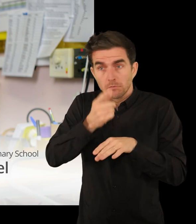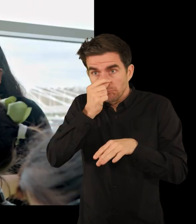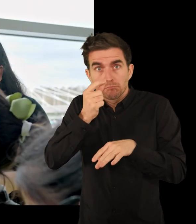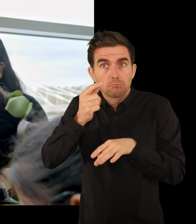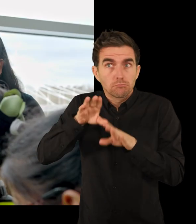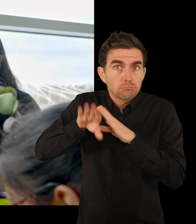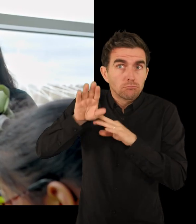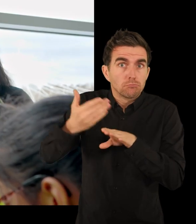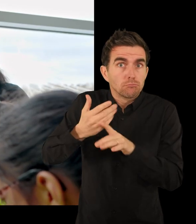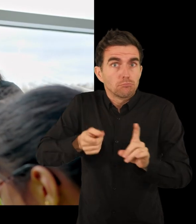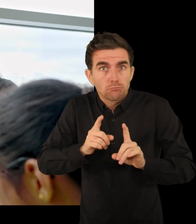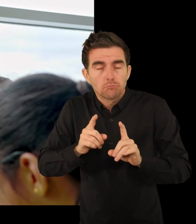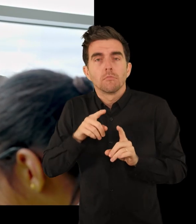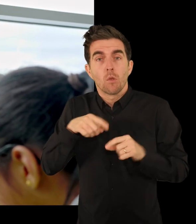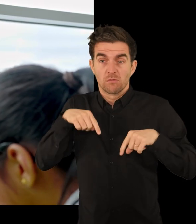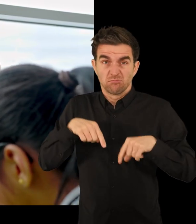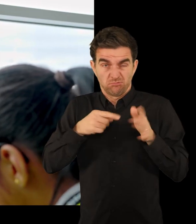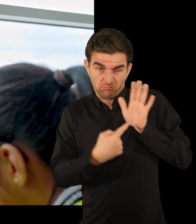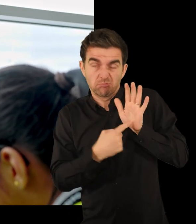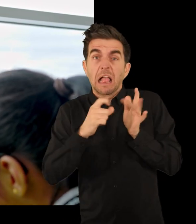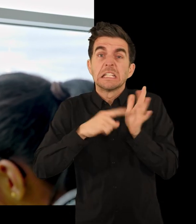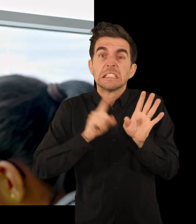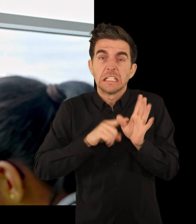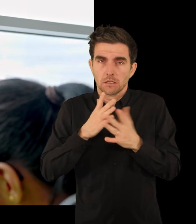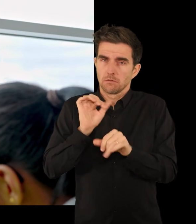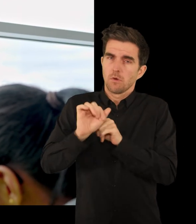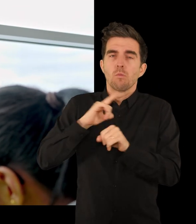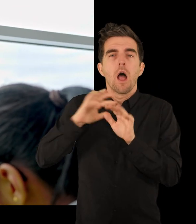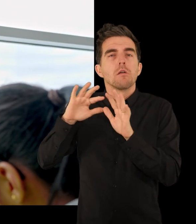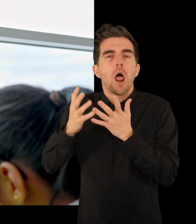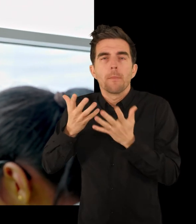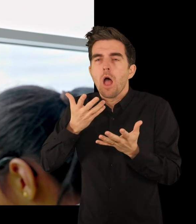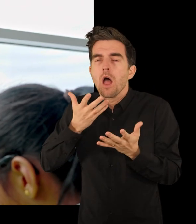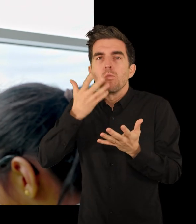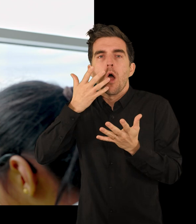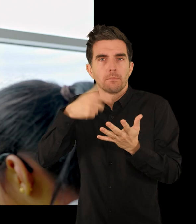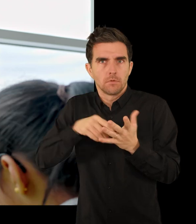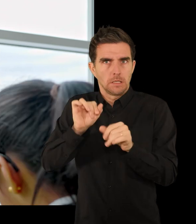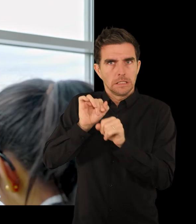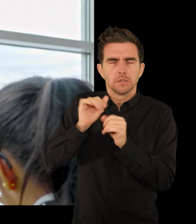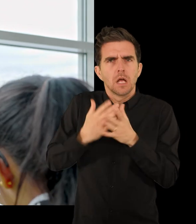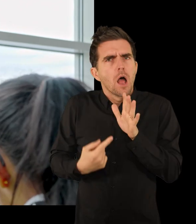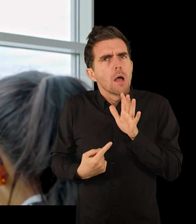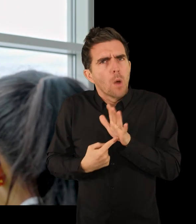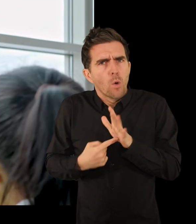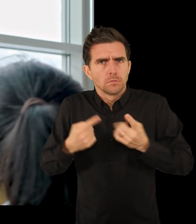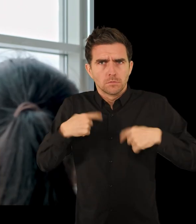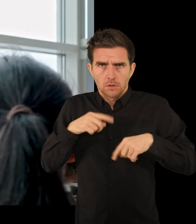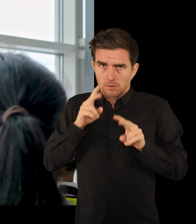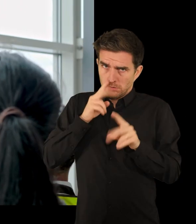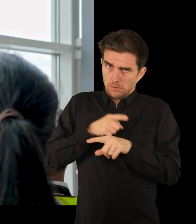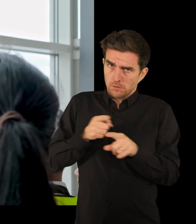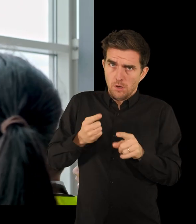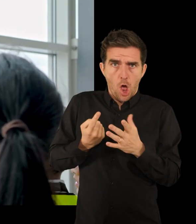the future. A city that is protected from global warming. Ooh, I like this. So it was so important for us to give them